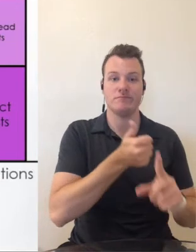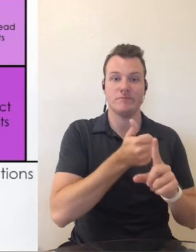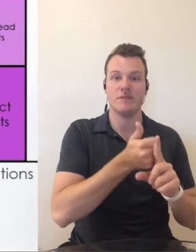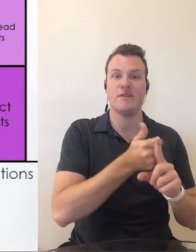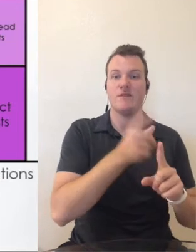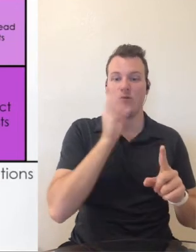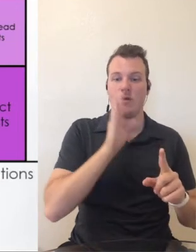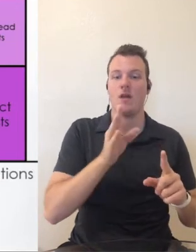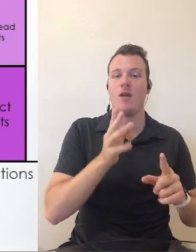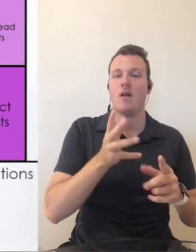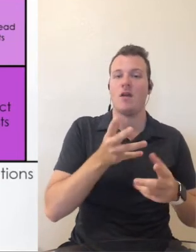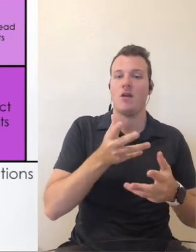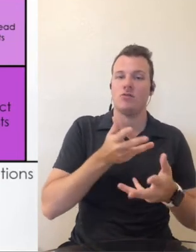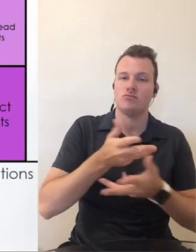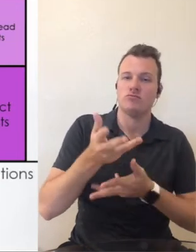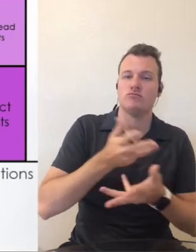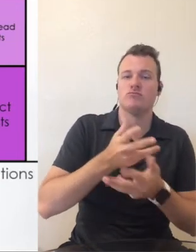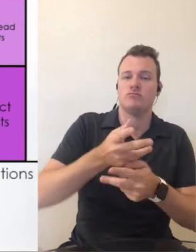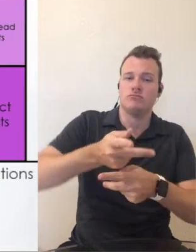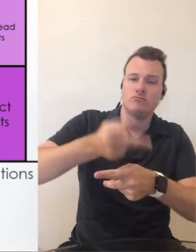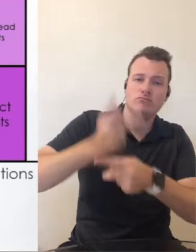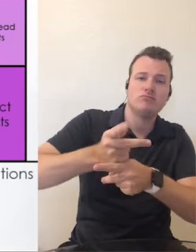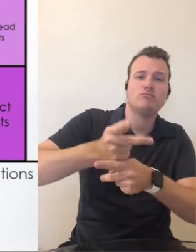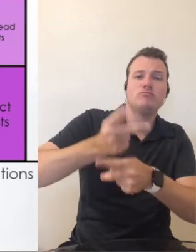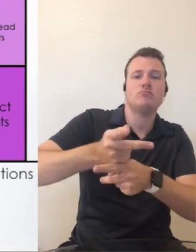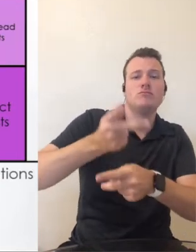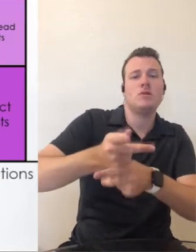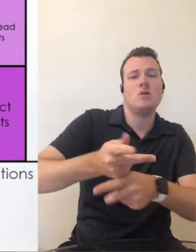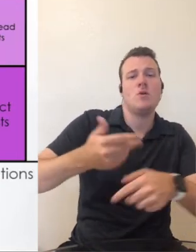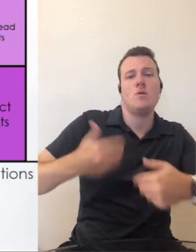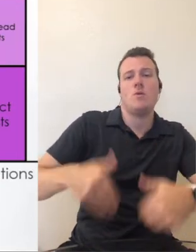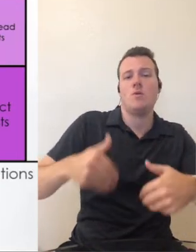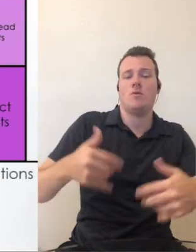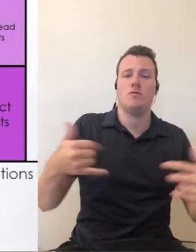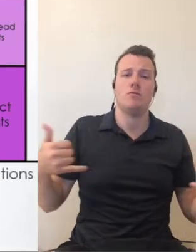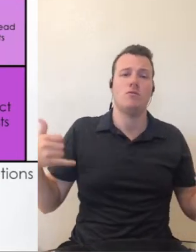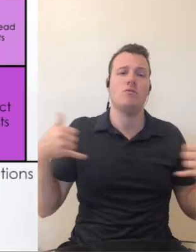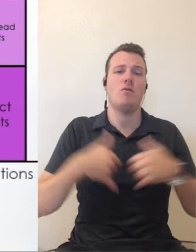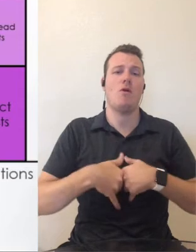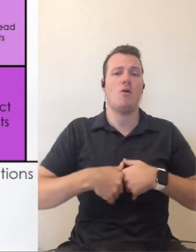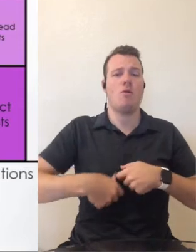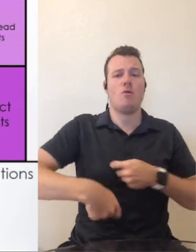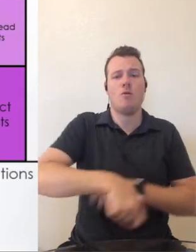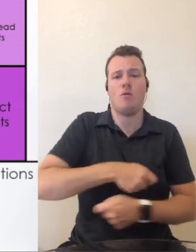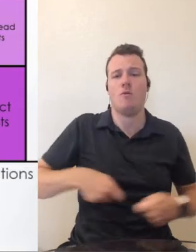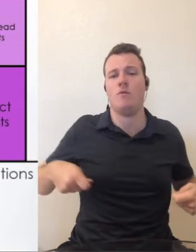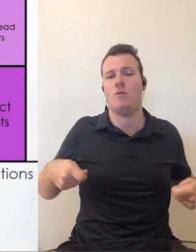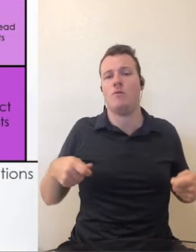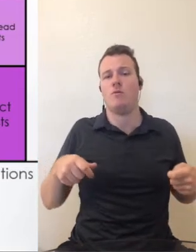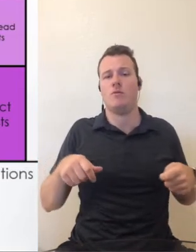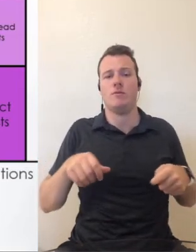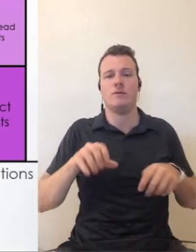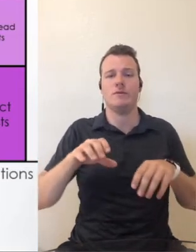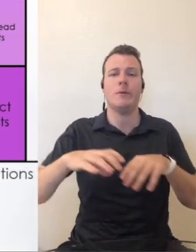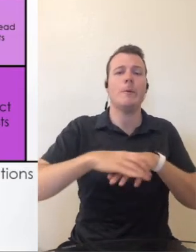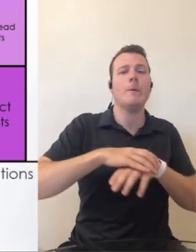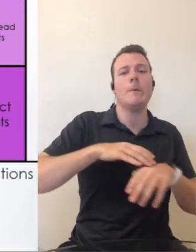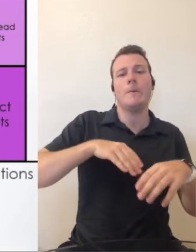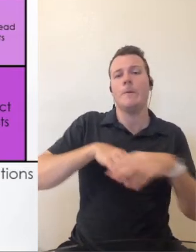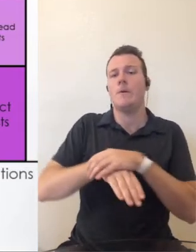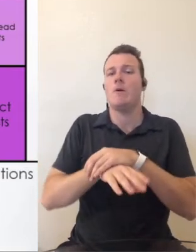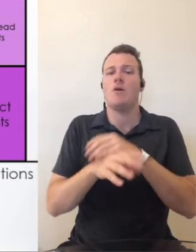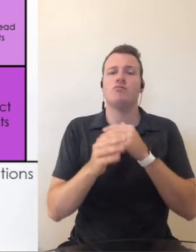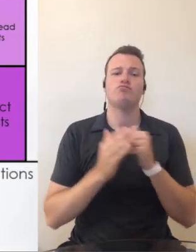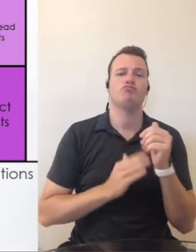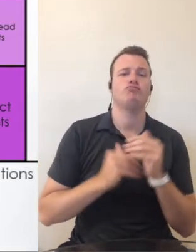like a king on that plane, where they give you a robe, you get slippers. They're always refilling your